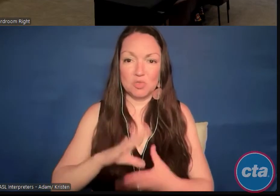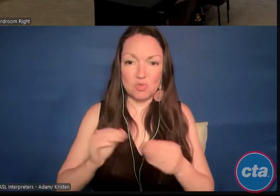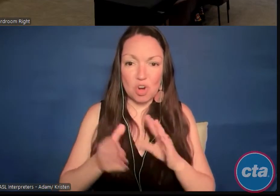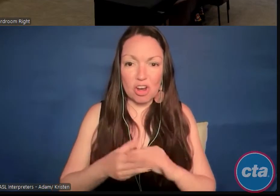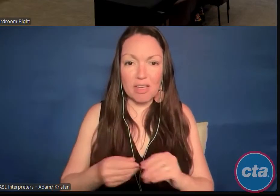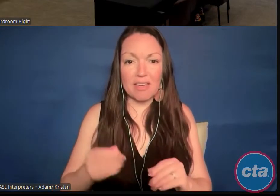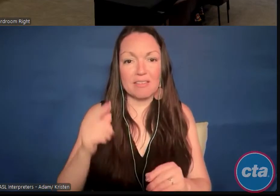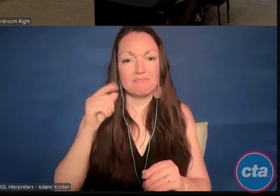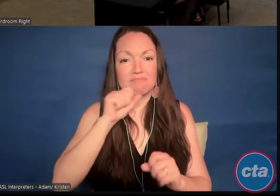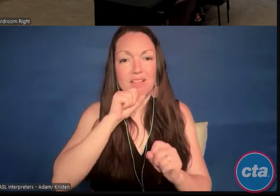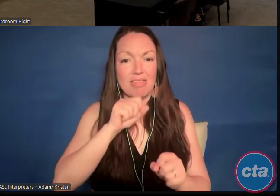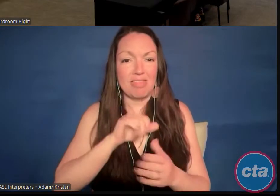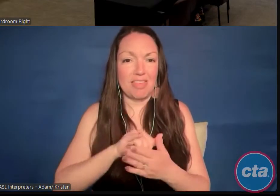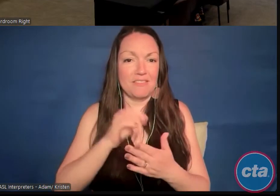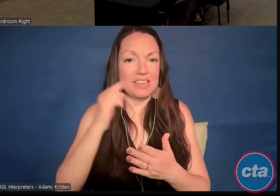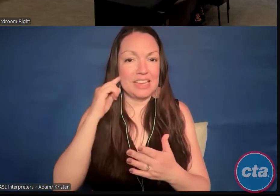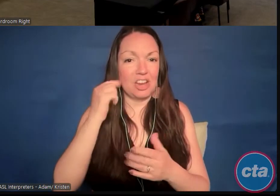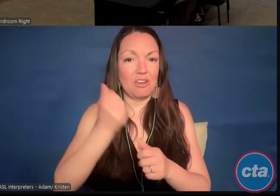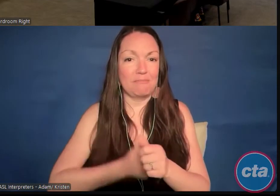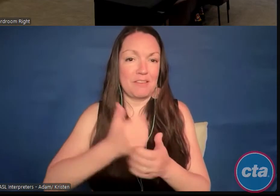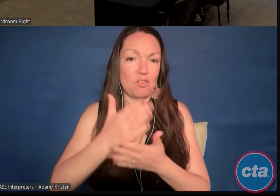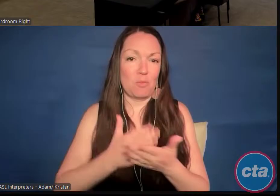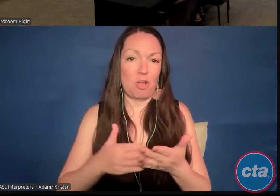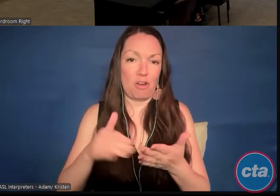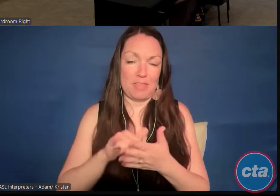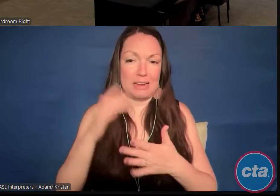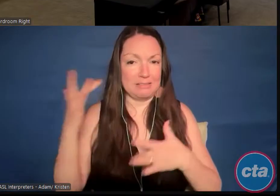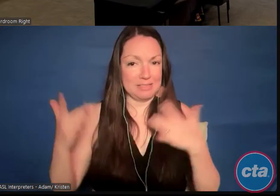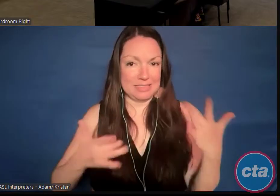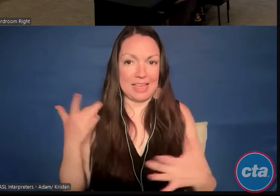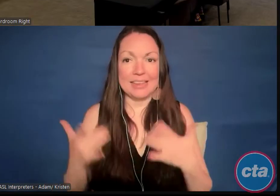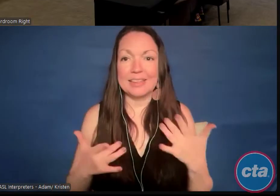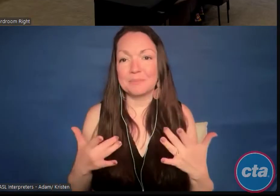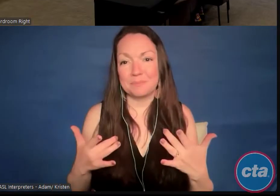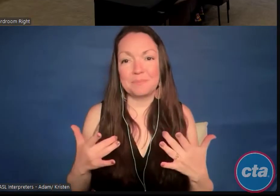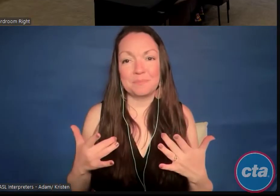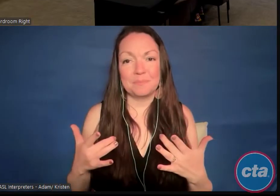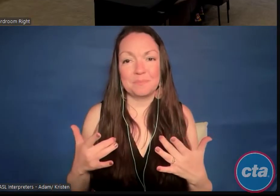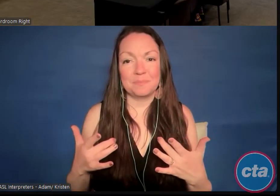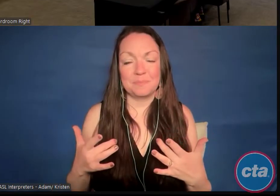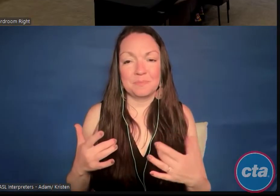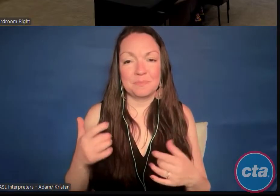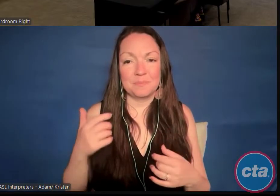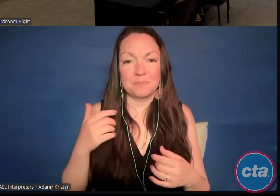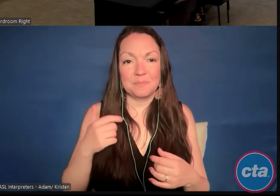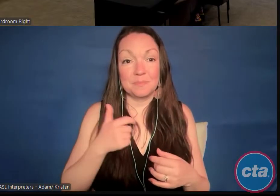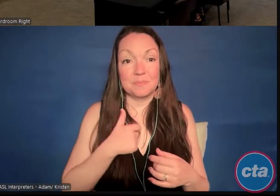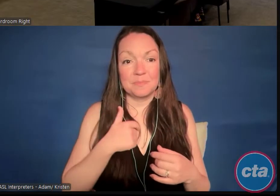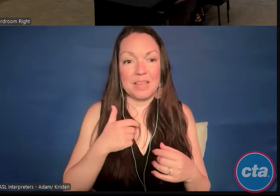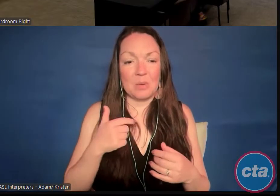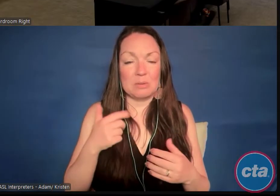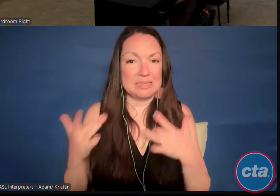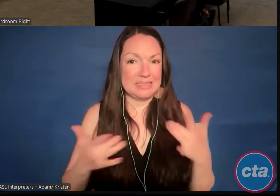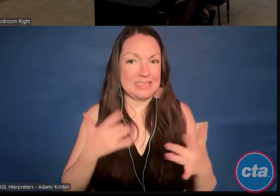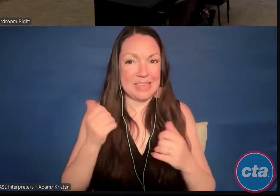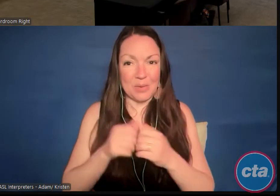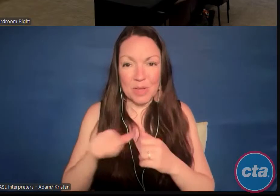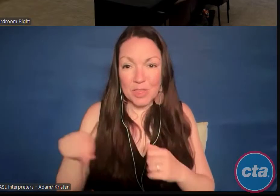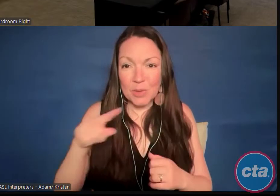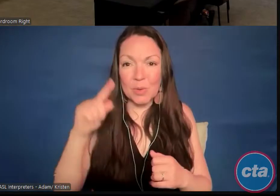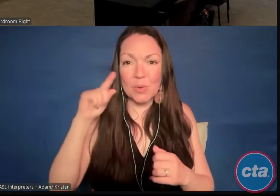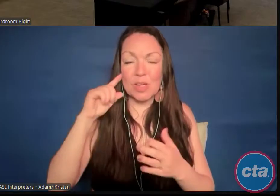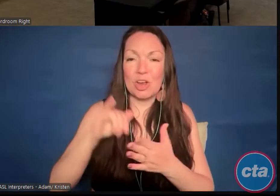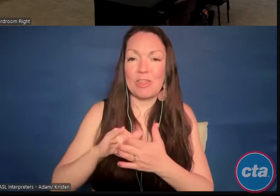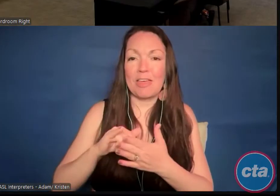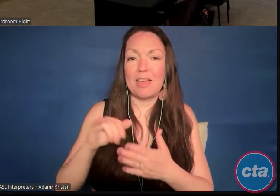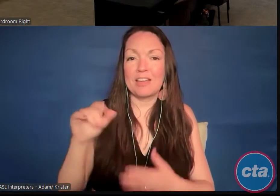all of every element of that was really exciting to hear. I was geeking out with you, excited to hear the turnstiles